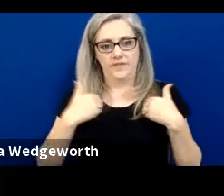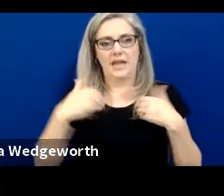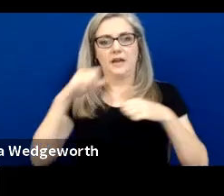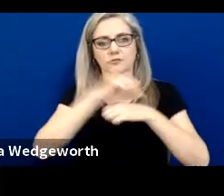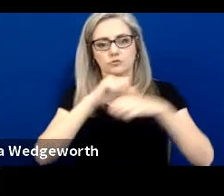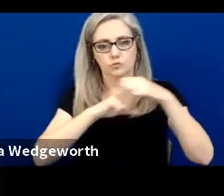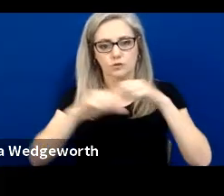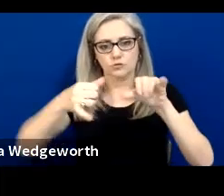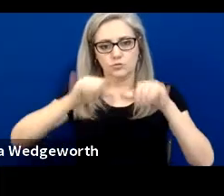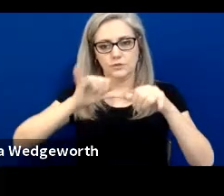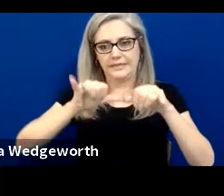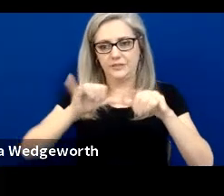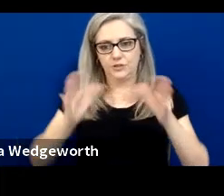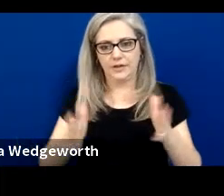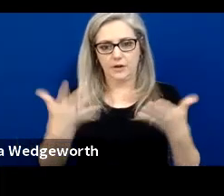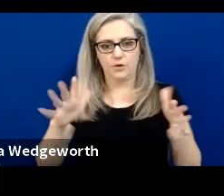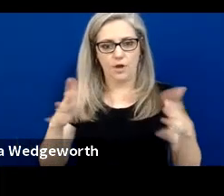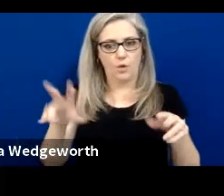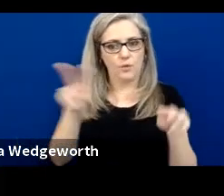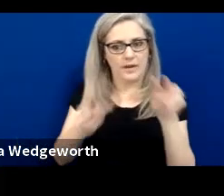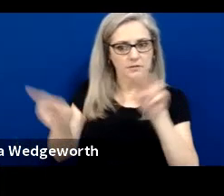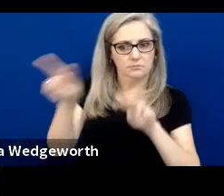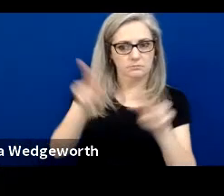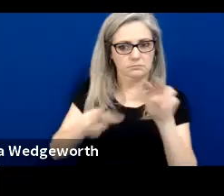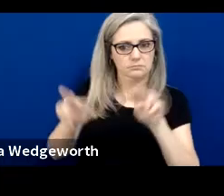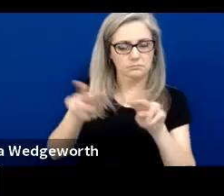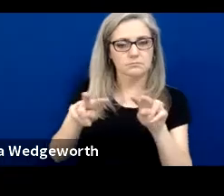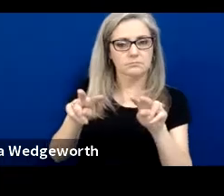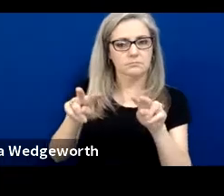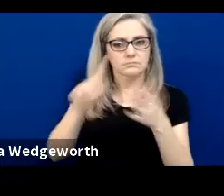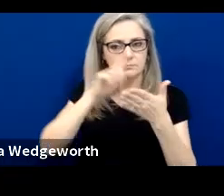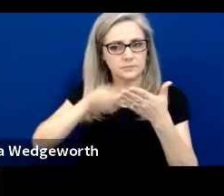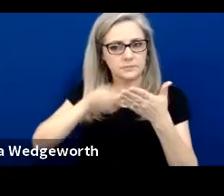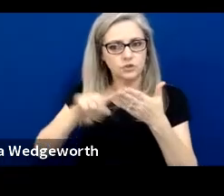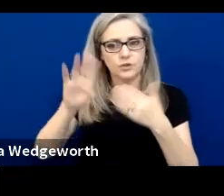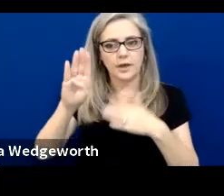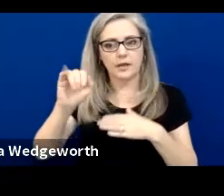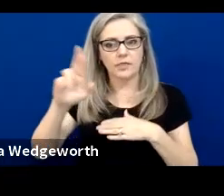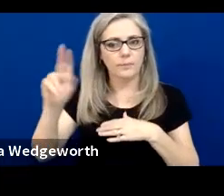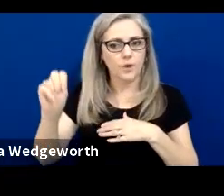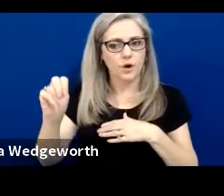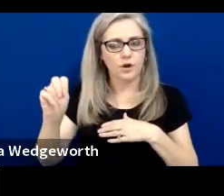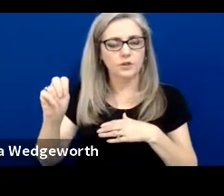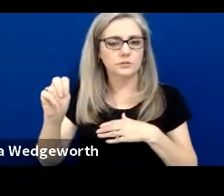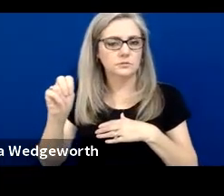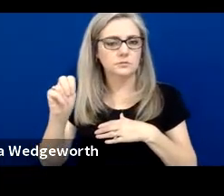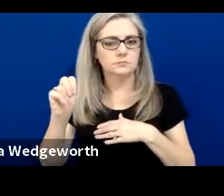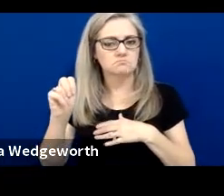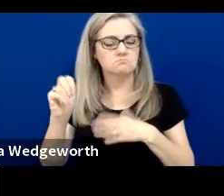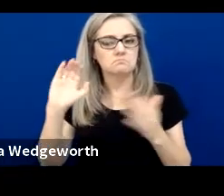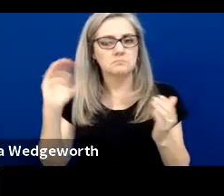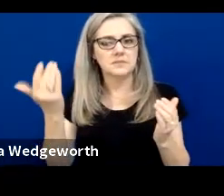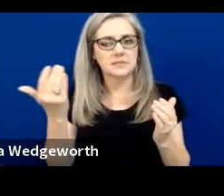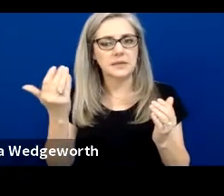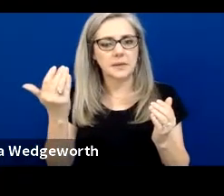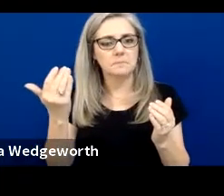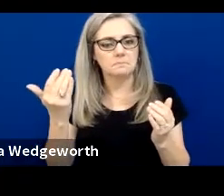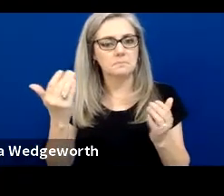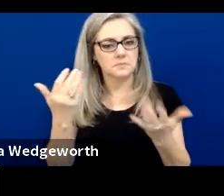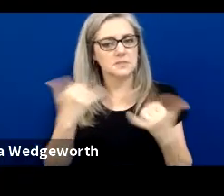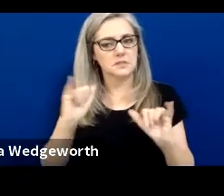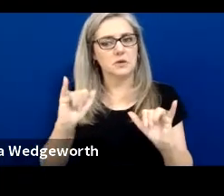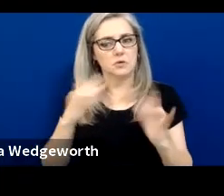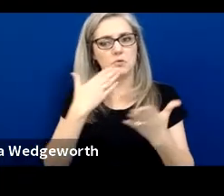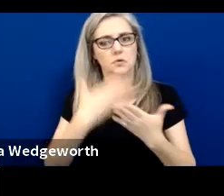out to review the site and look at the barn specifically, and it seems to be in good